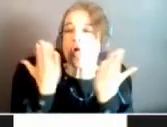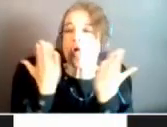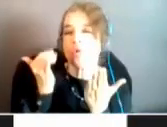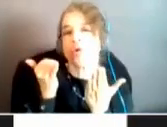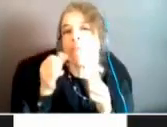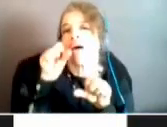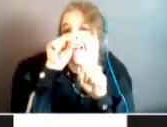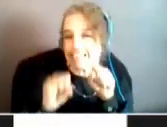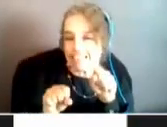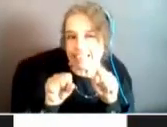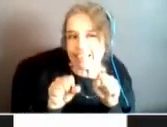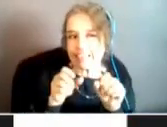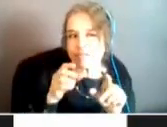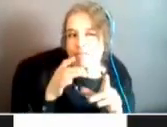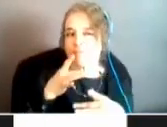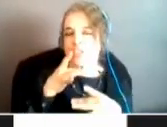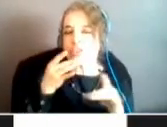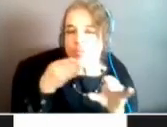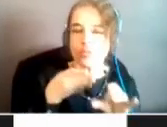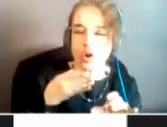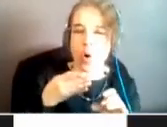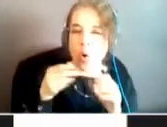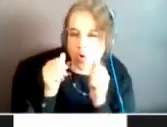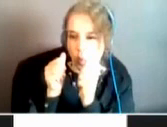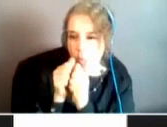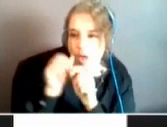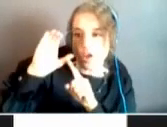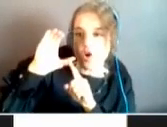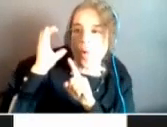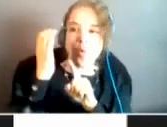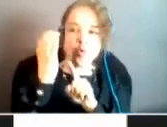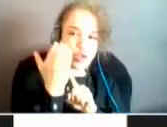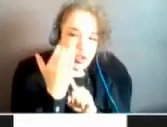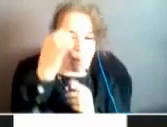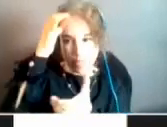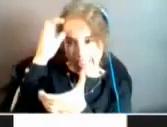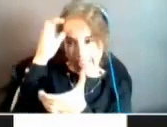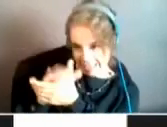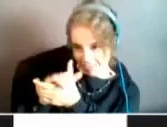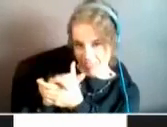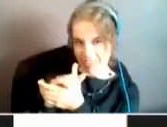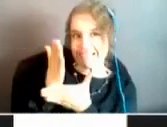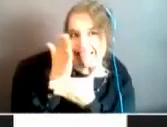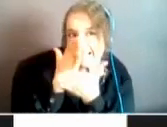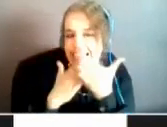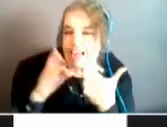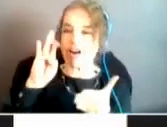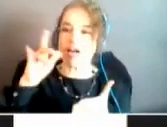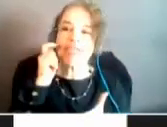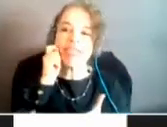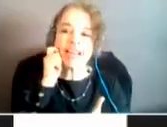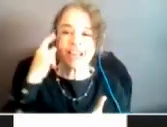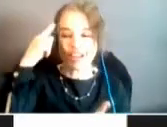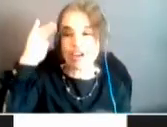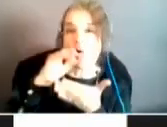might also intersect with cultural beliefs that some racial ethnic